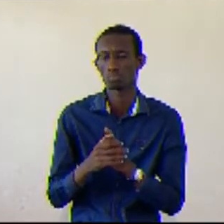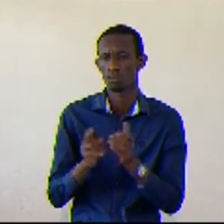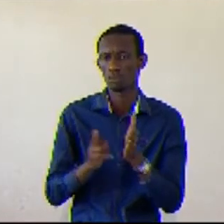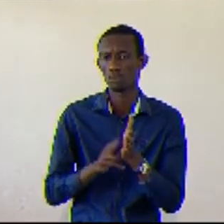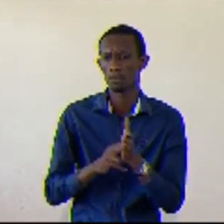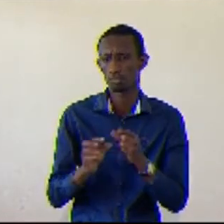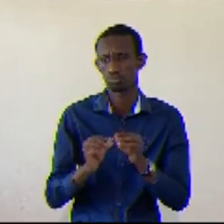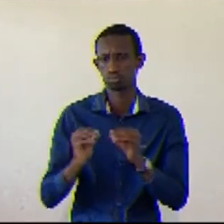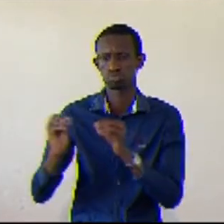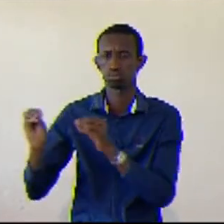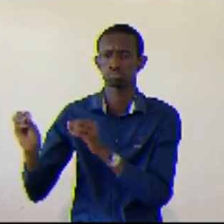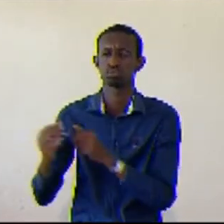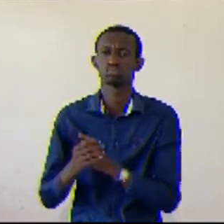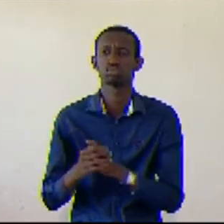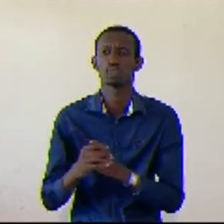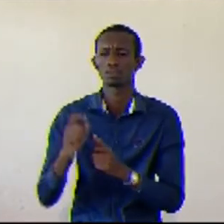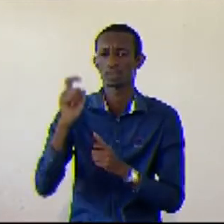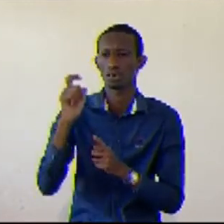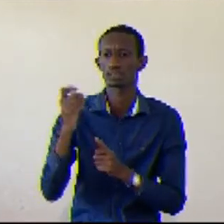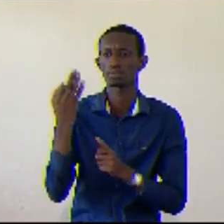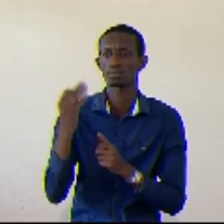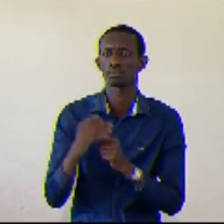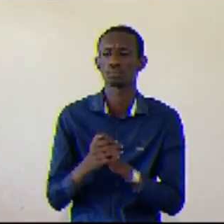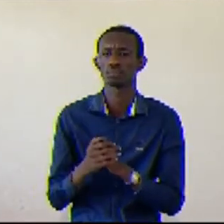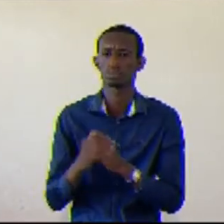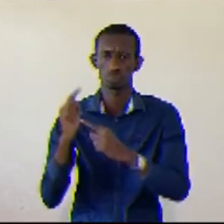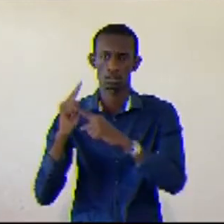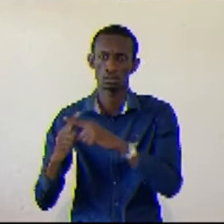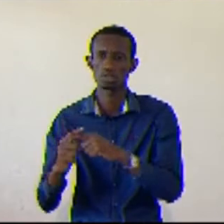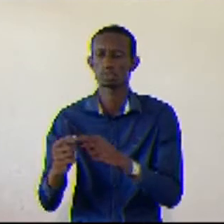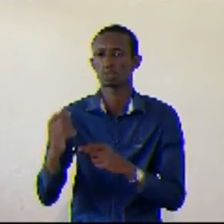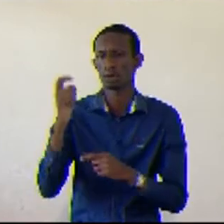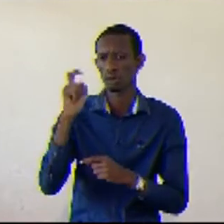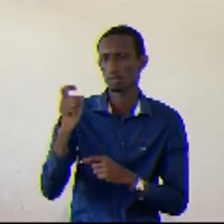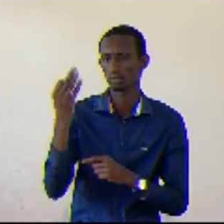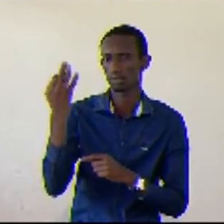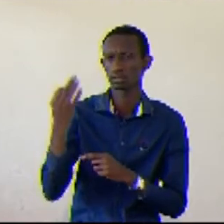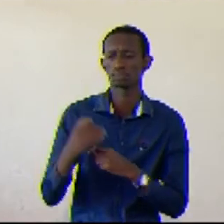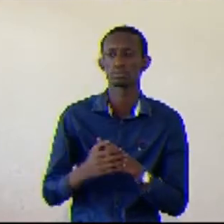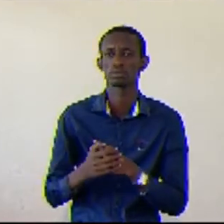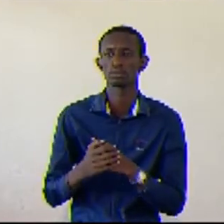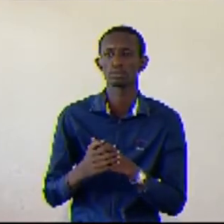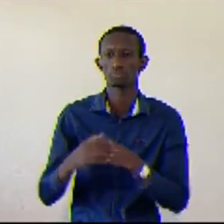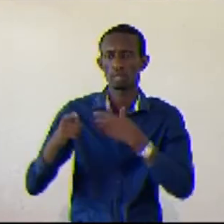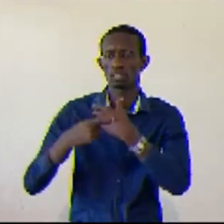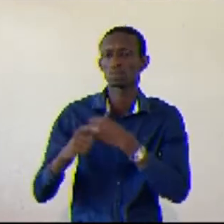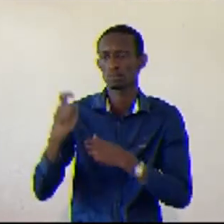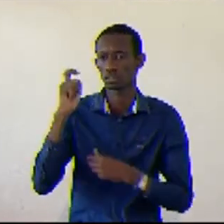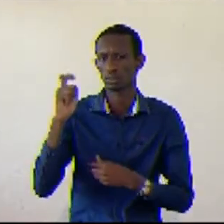x2 times x3 minus x2. And